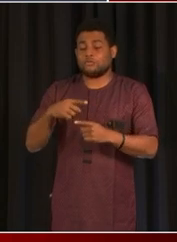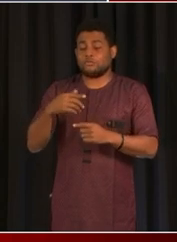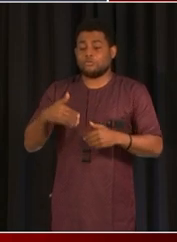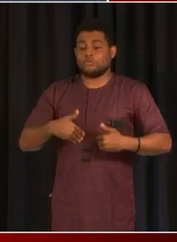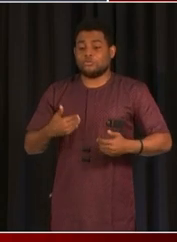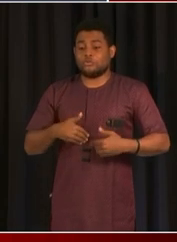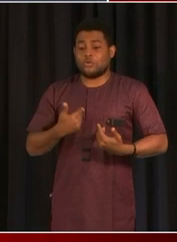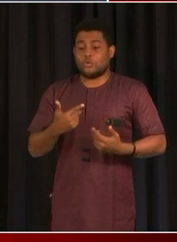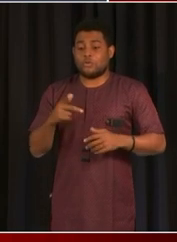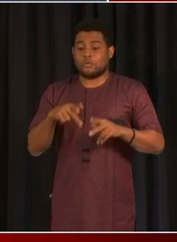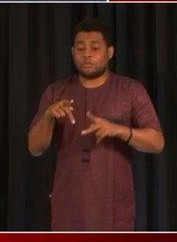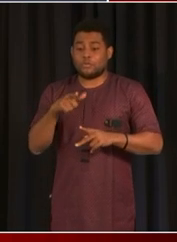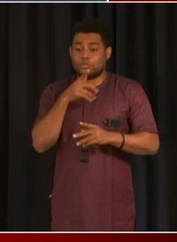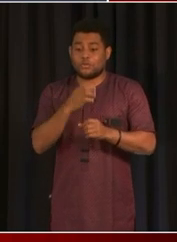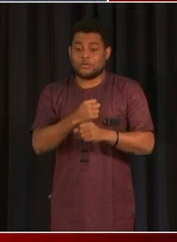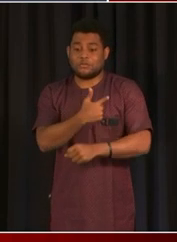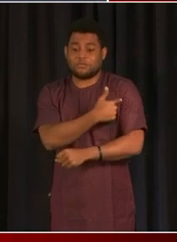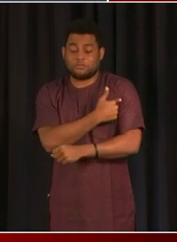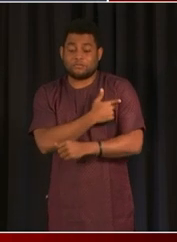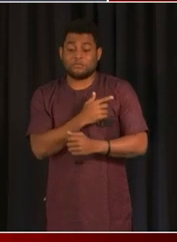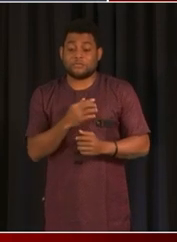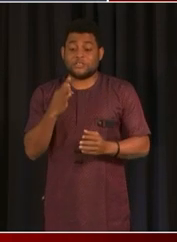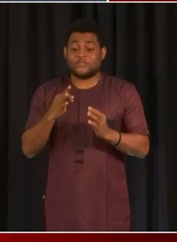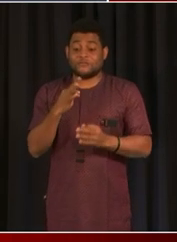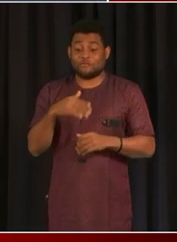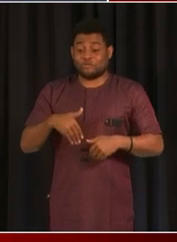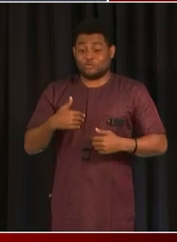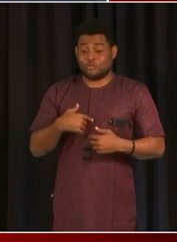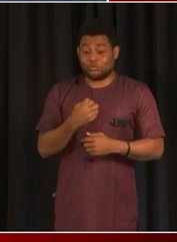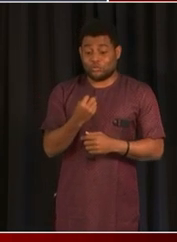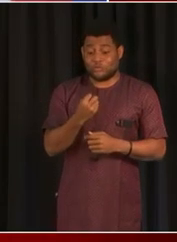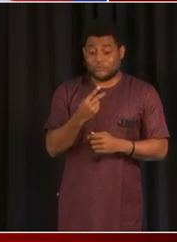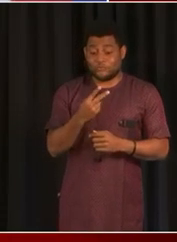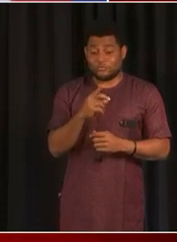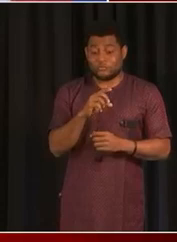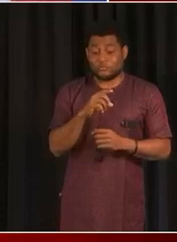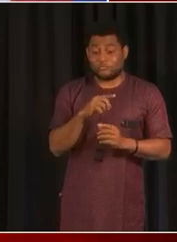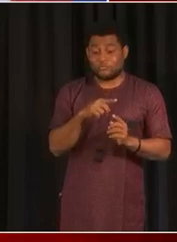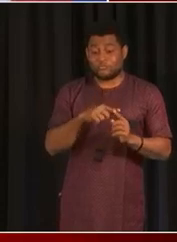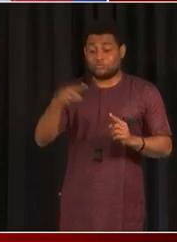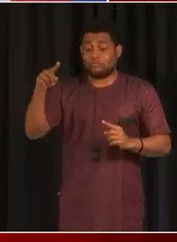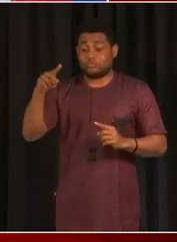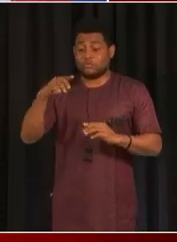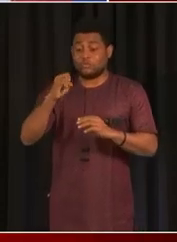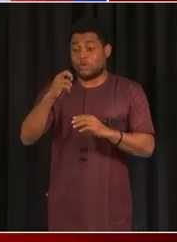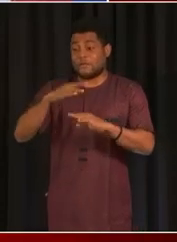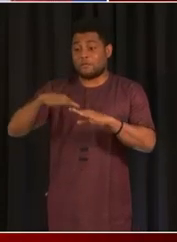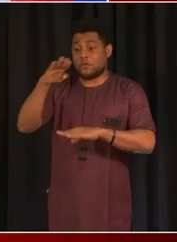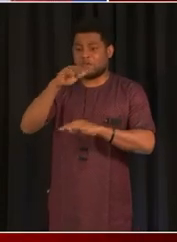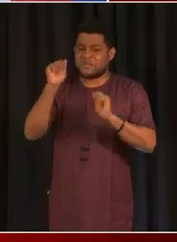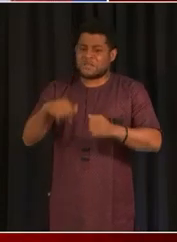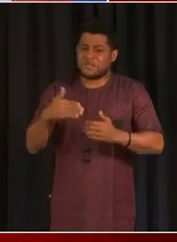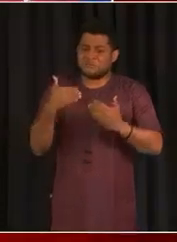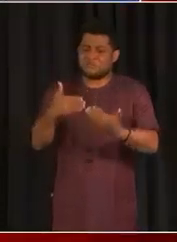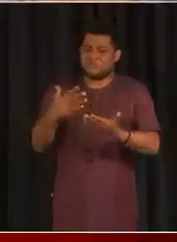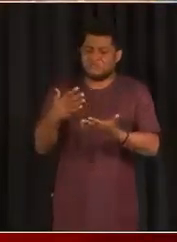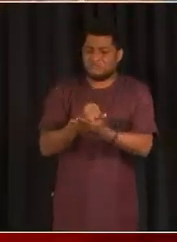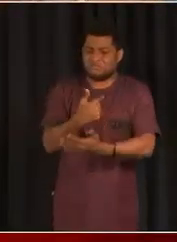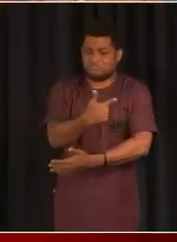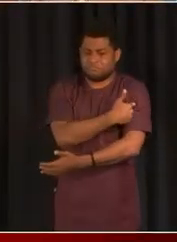vaccinated. Youth who are 12 years old and older are eligible, of course, for the COVID-19